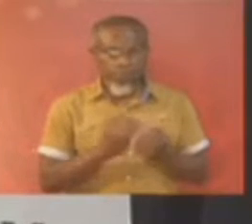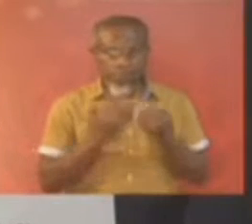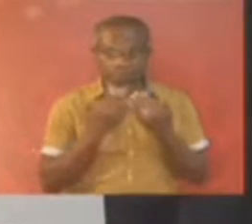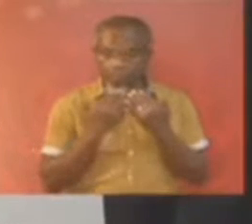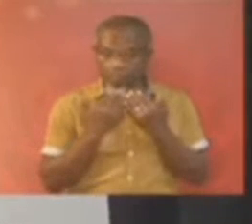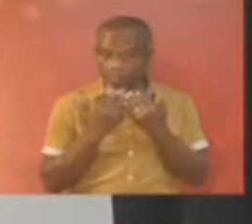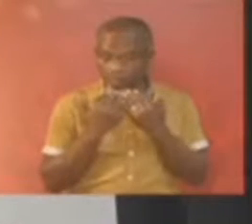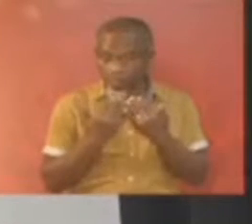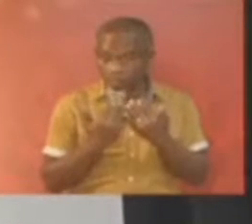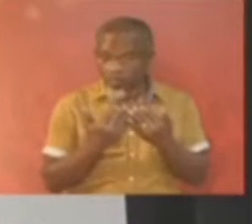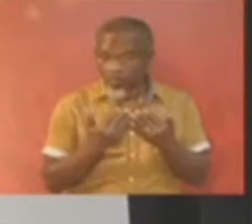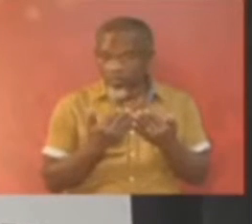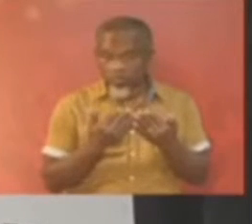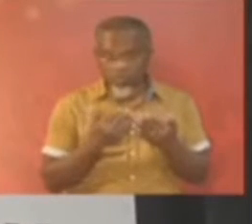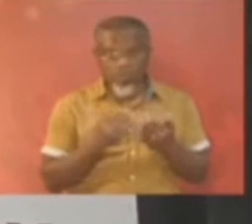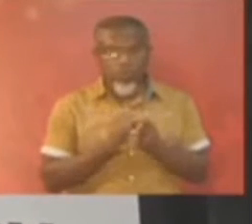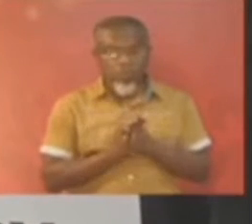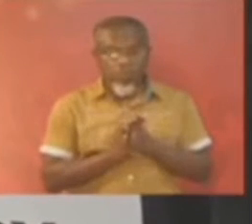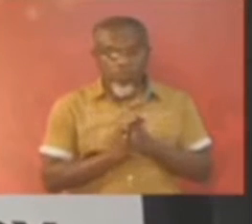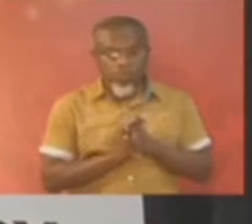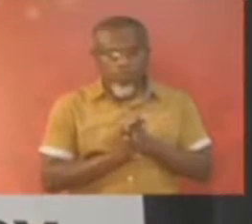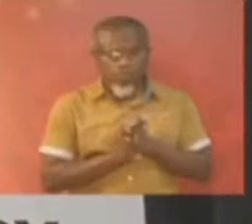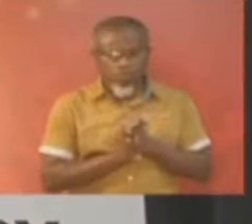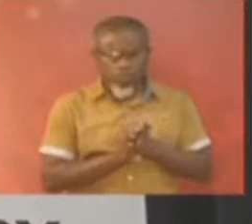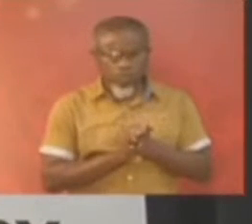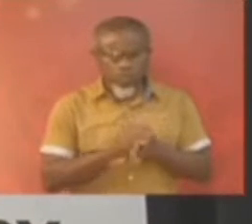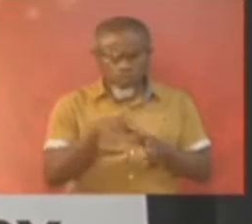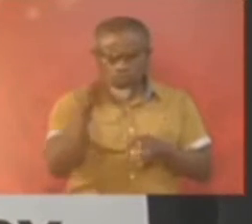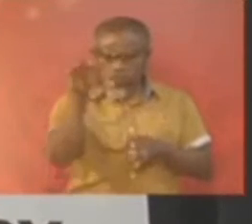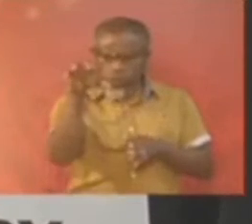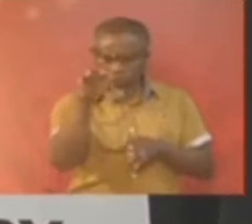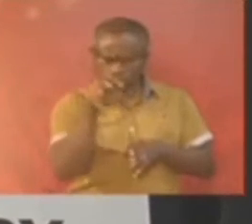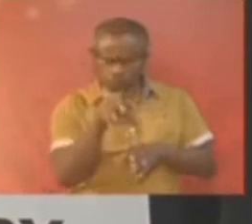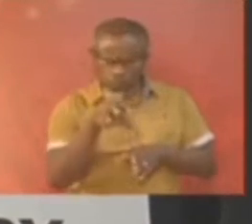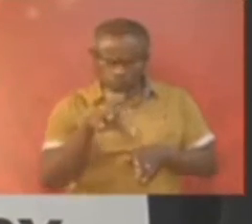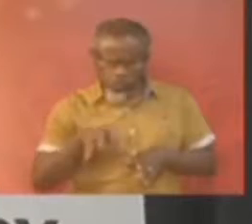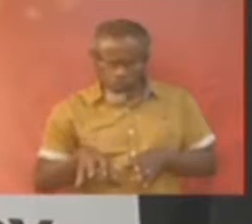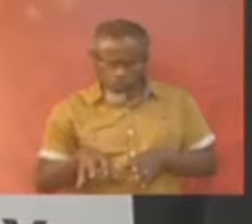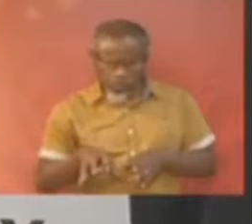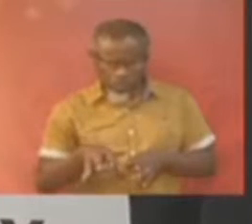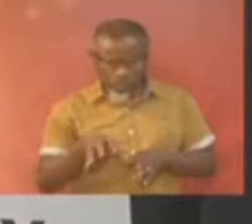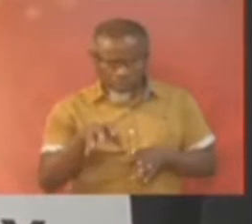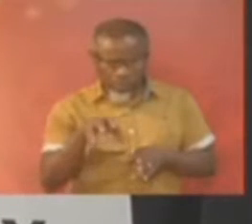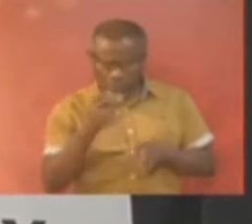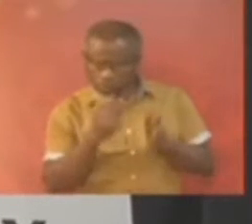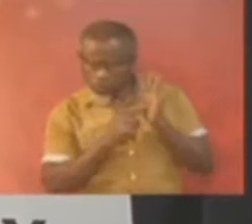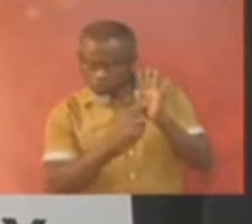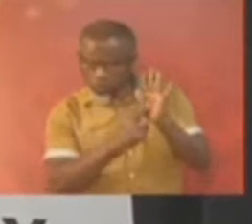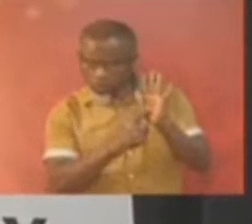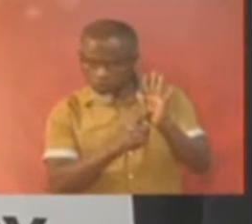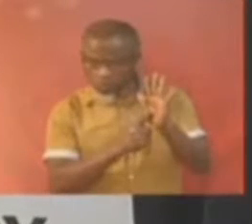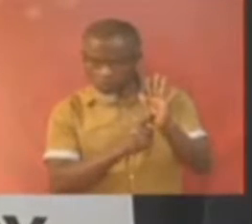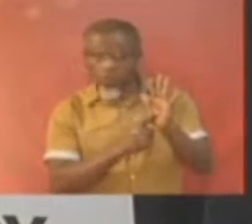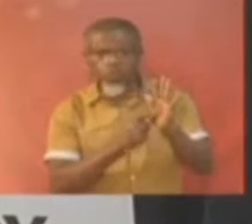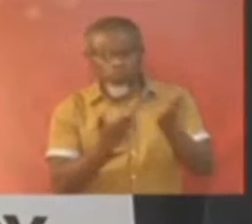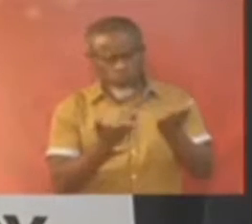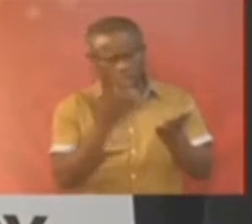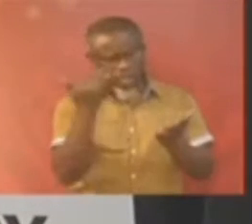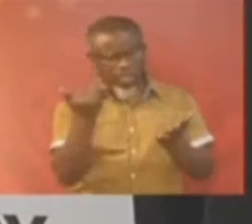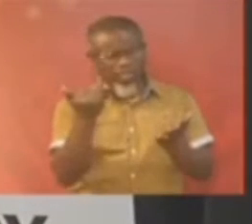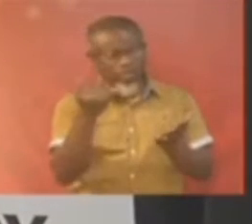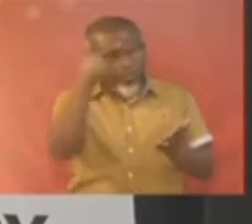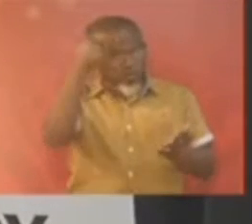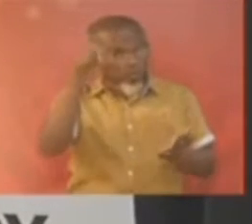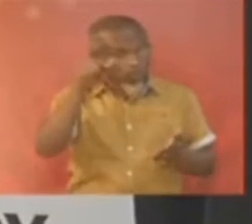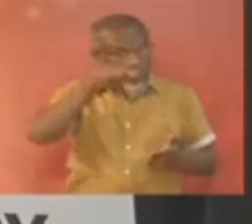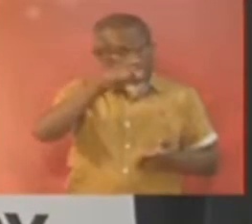respect to the counties that we highlighted, what we really highlighted was just the counties that had the largest numbers of cases, new